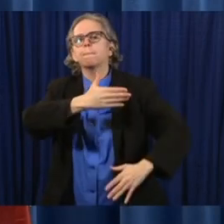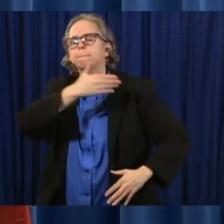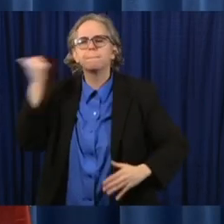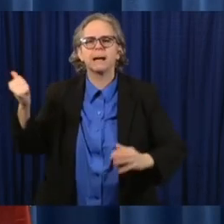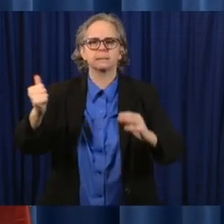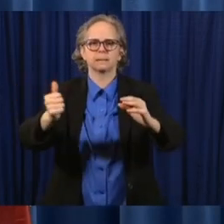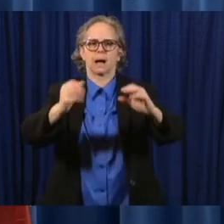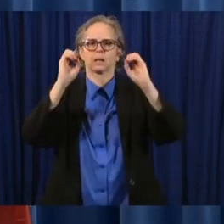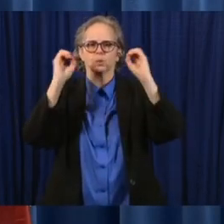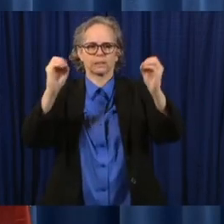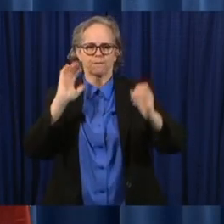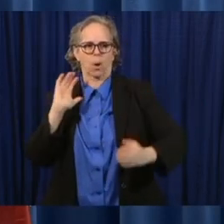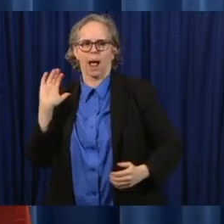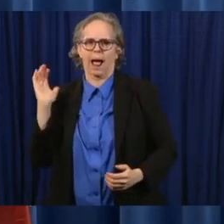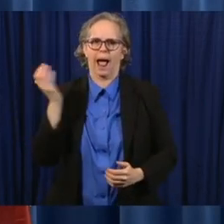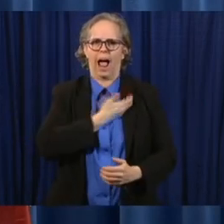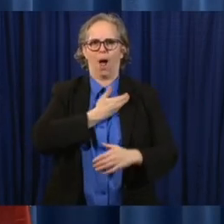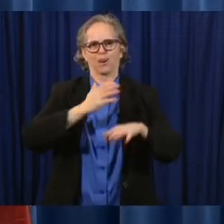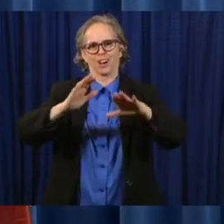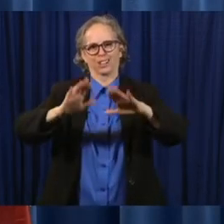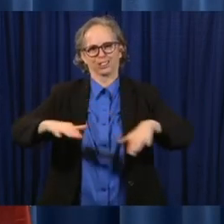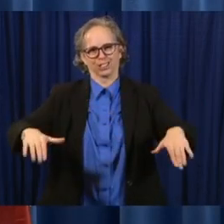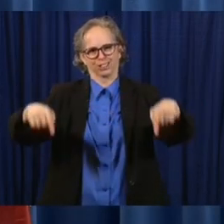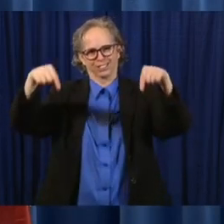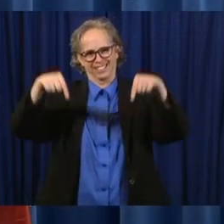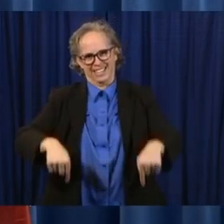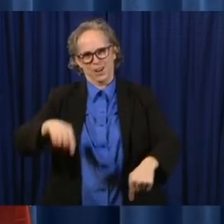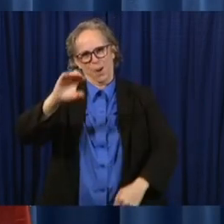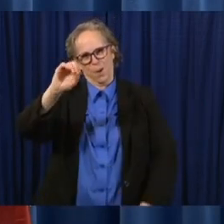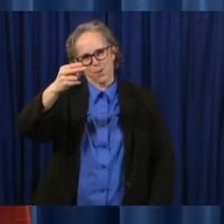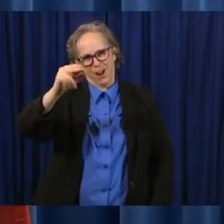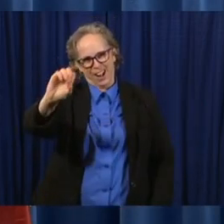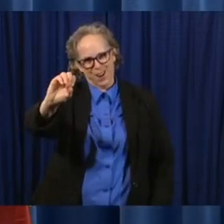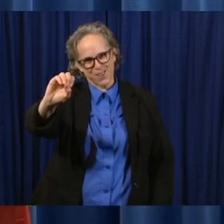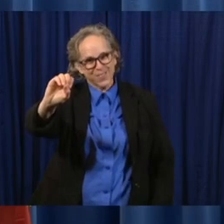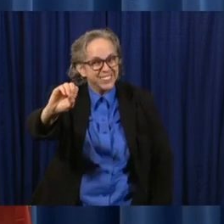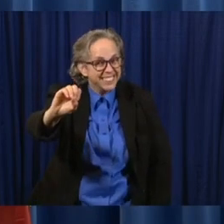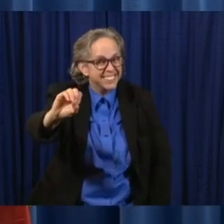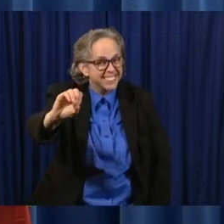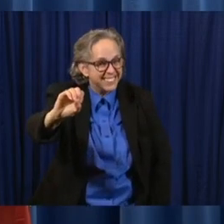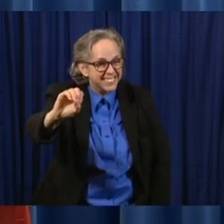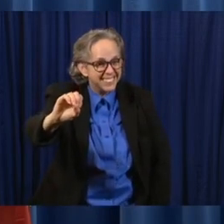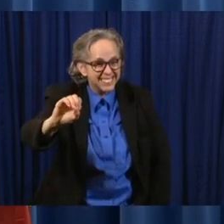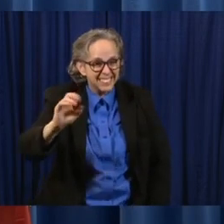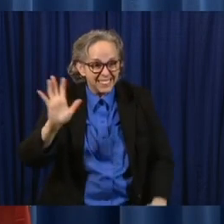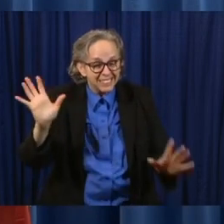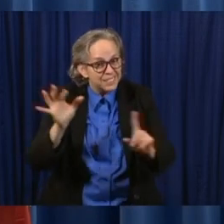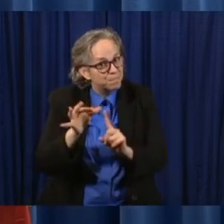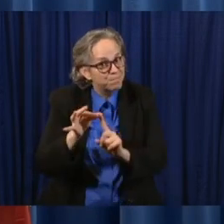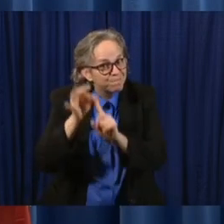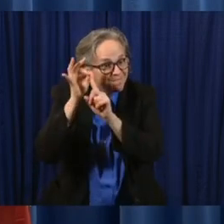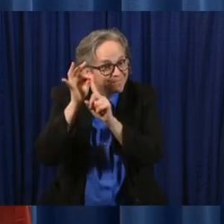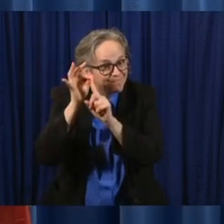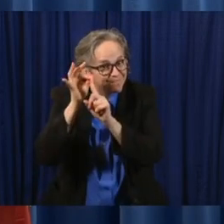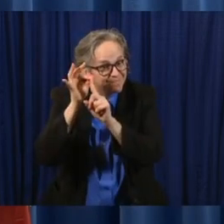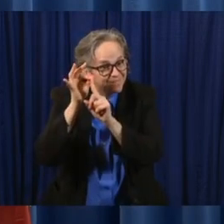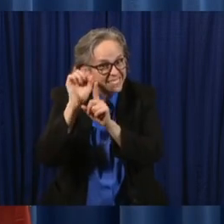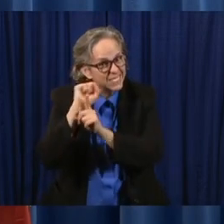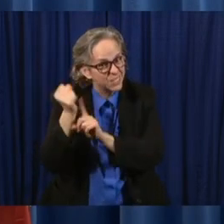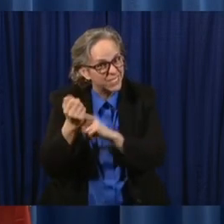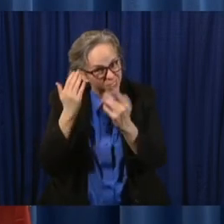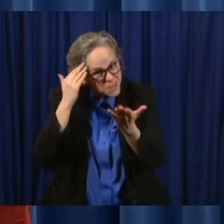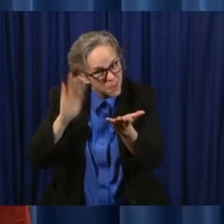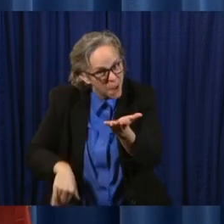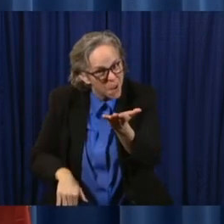state under very difficult and certainly unusual circumstances. But let me, as